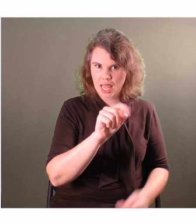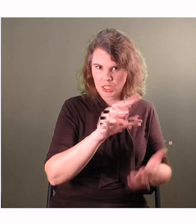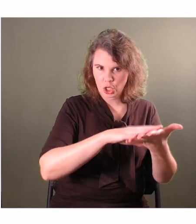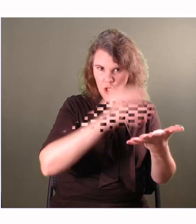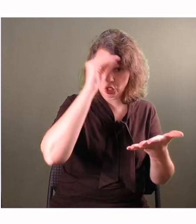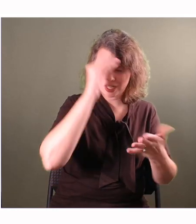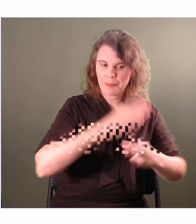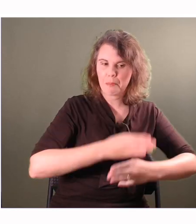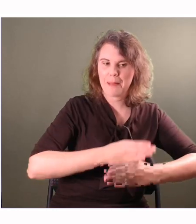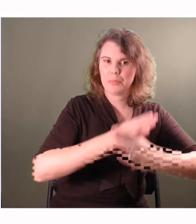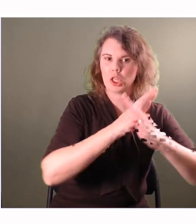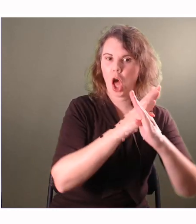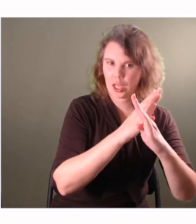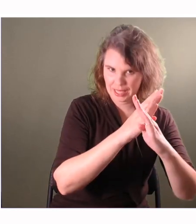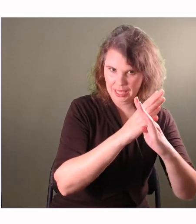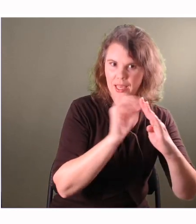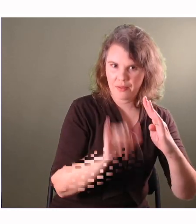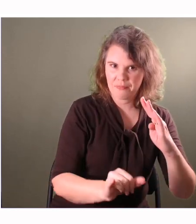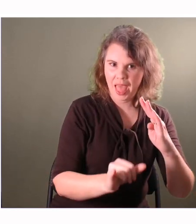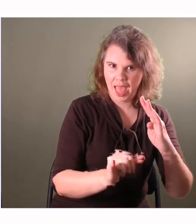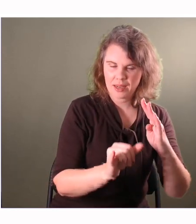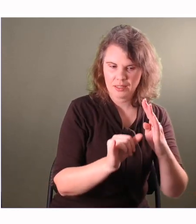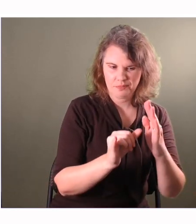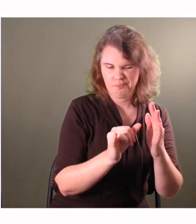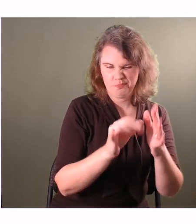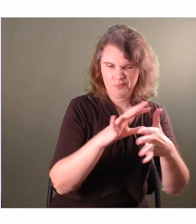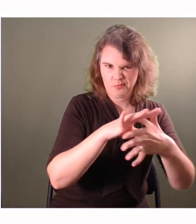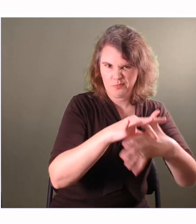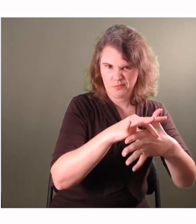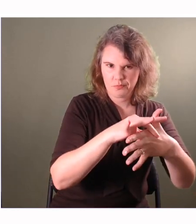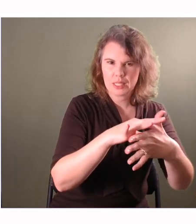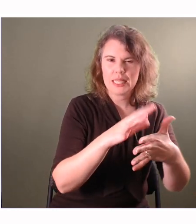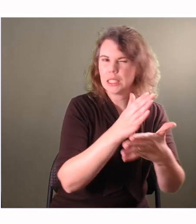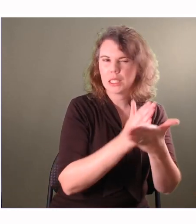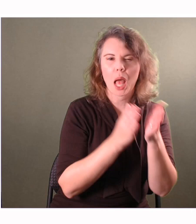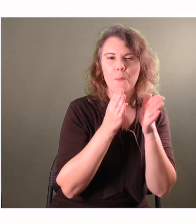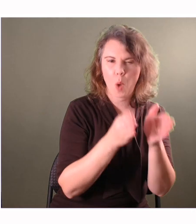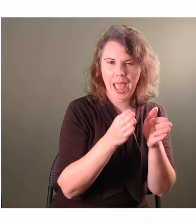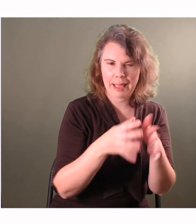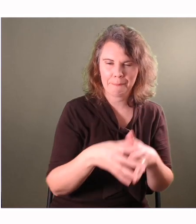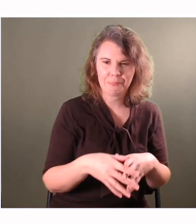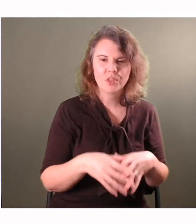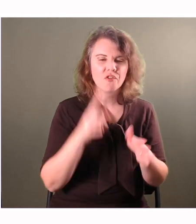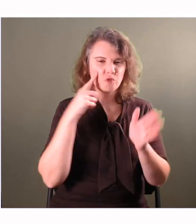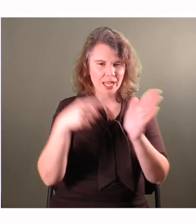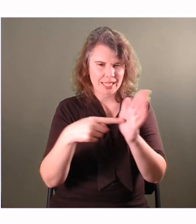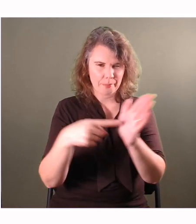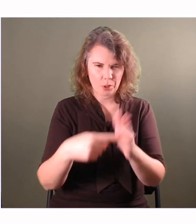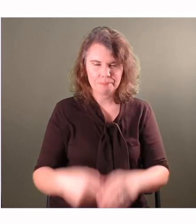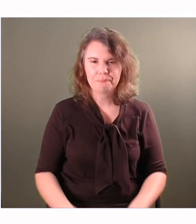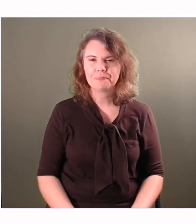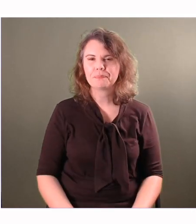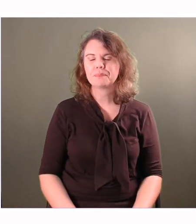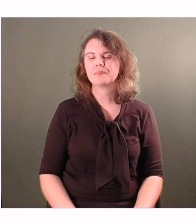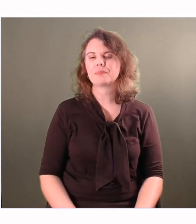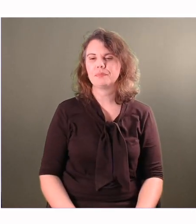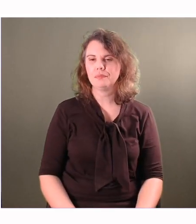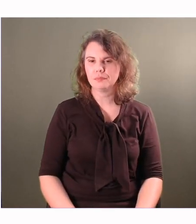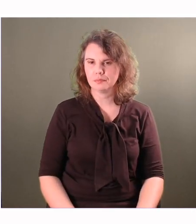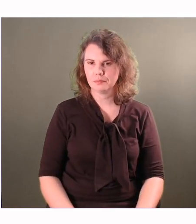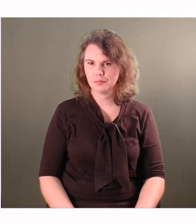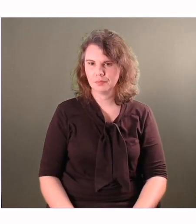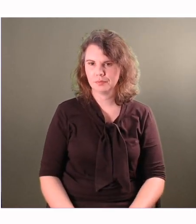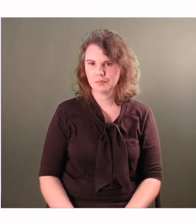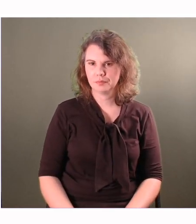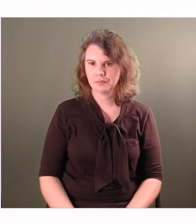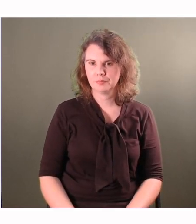blocking the items in some way. Let me show you what this means. So let's focus on a second order rule that I've kind of written